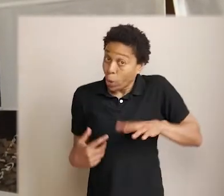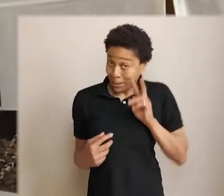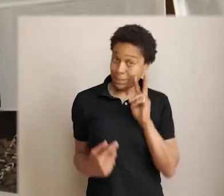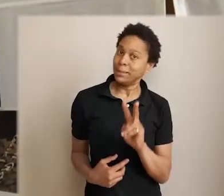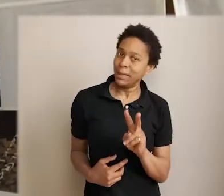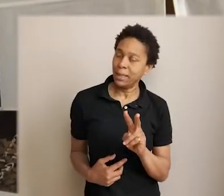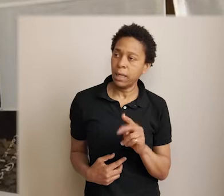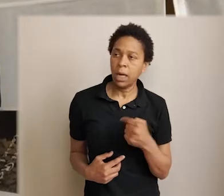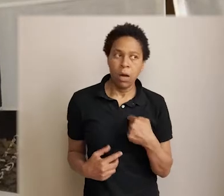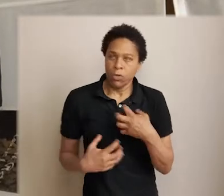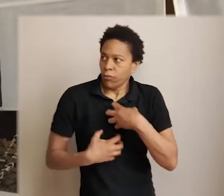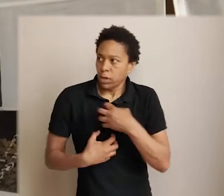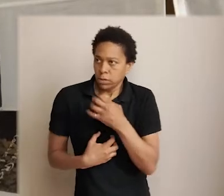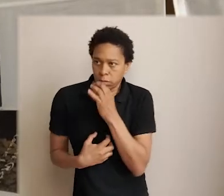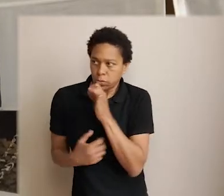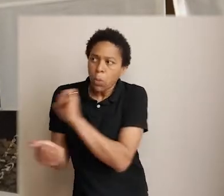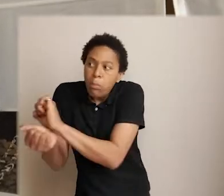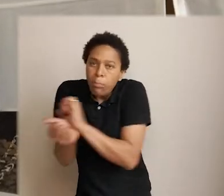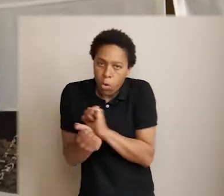clothes, wives, or anyone else.